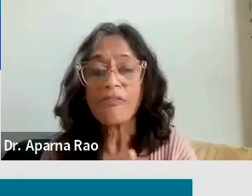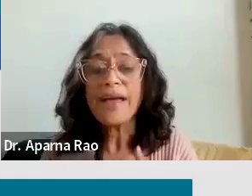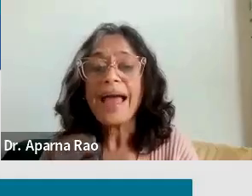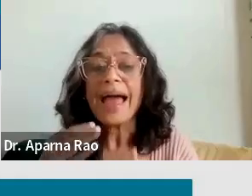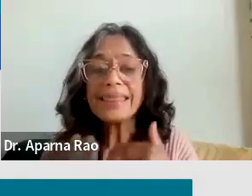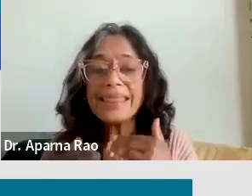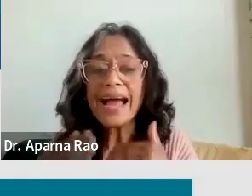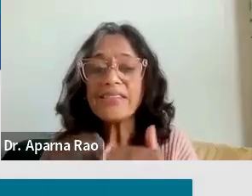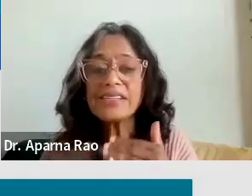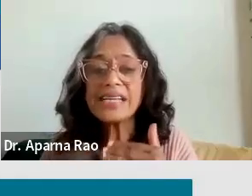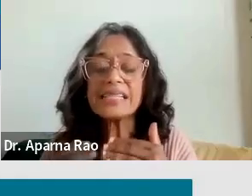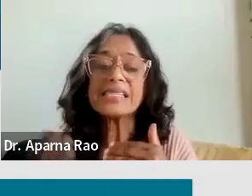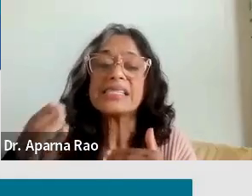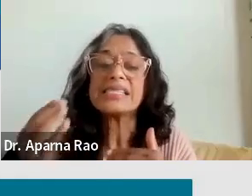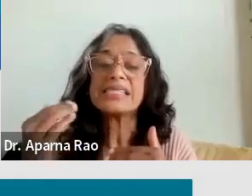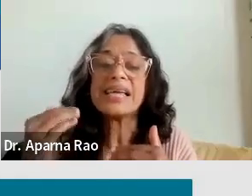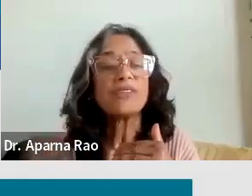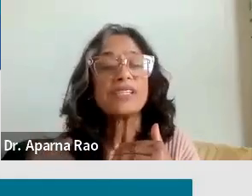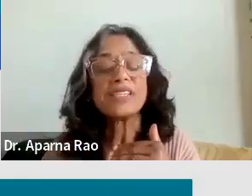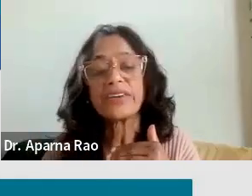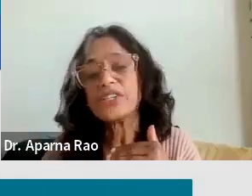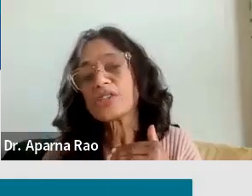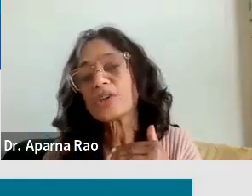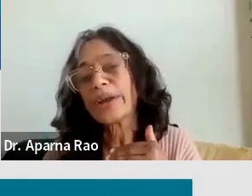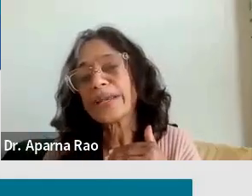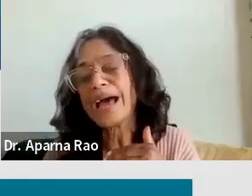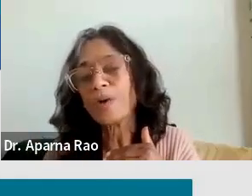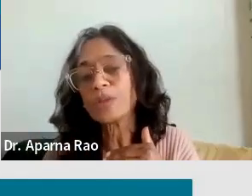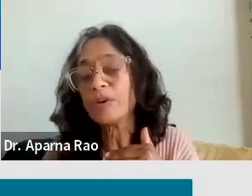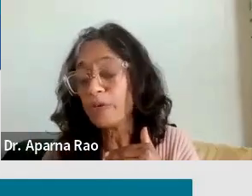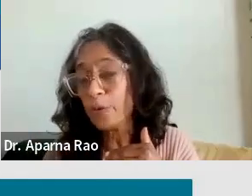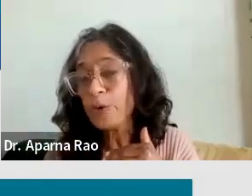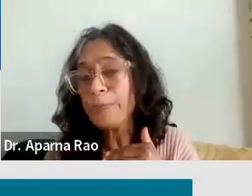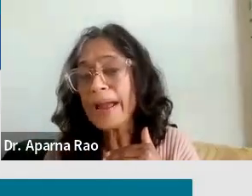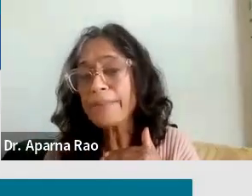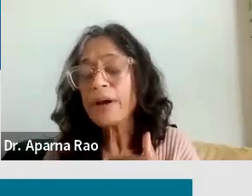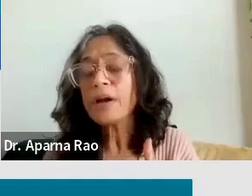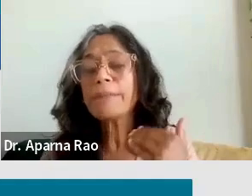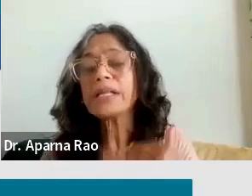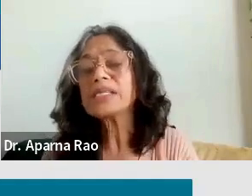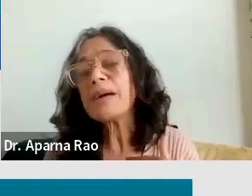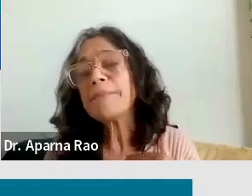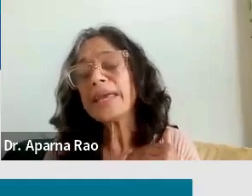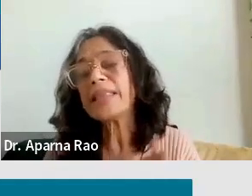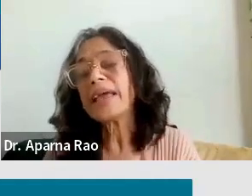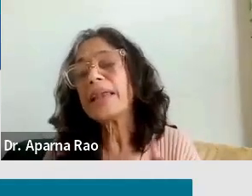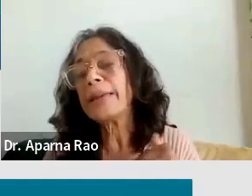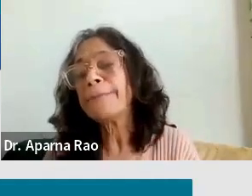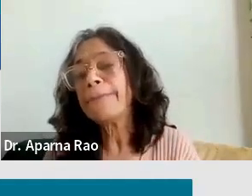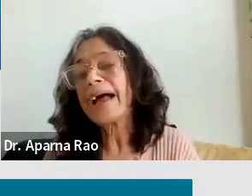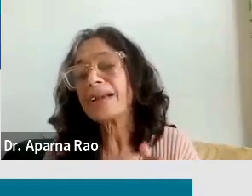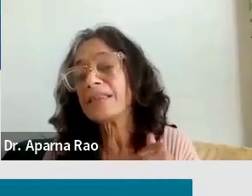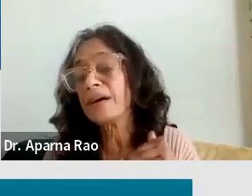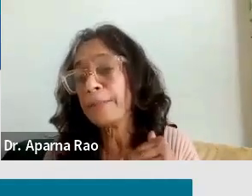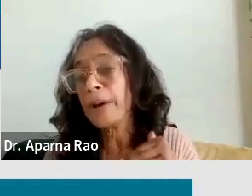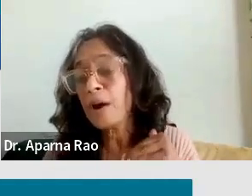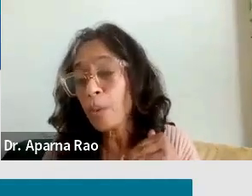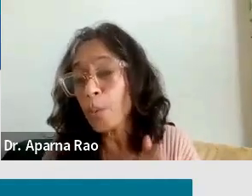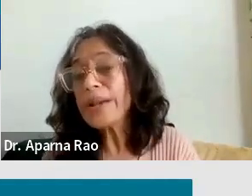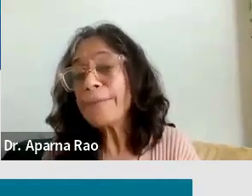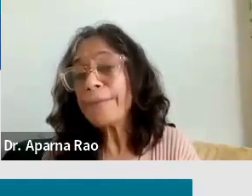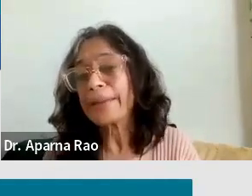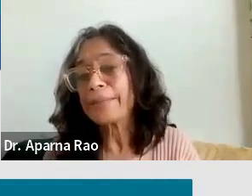that cough. And that results in some of the secretions going down the food pipe, but some can then impact